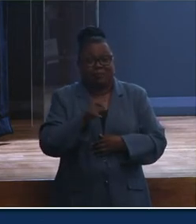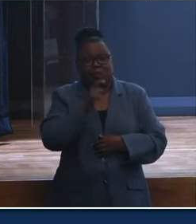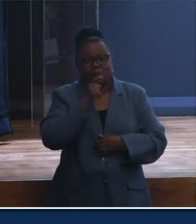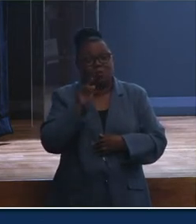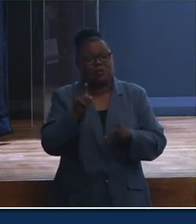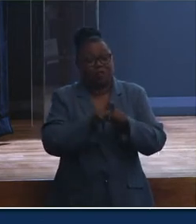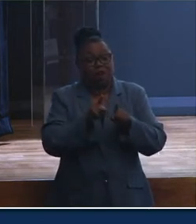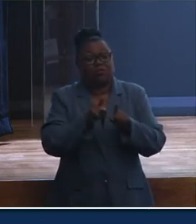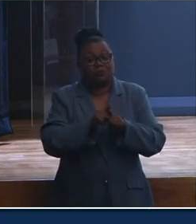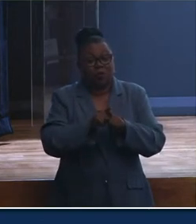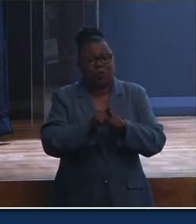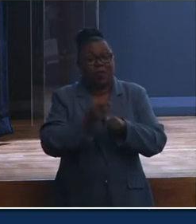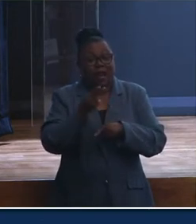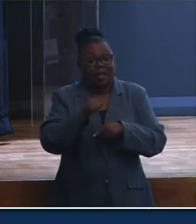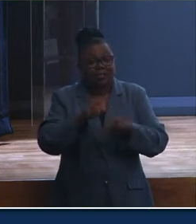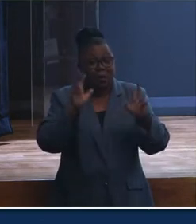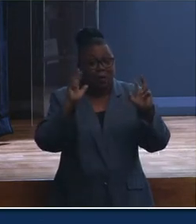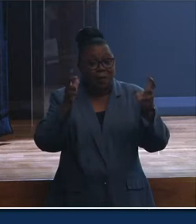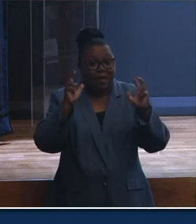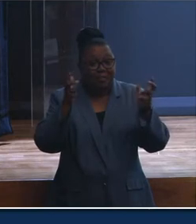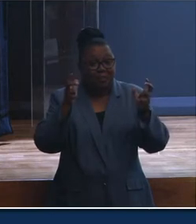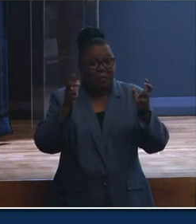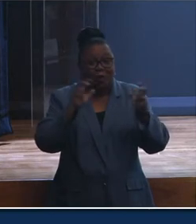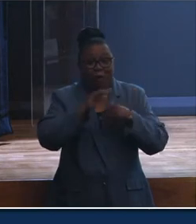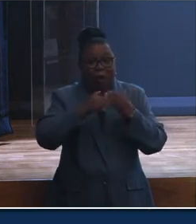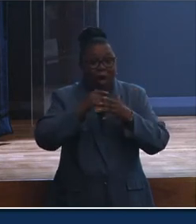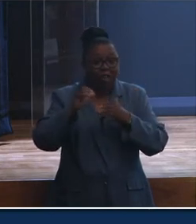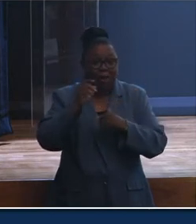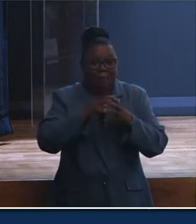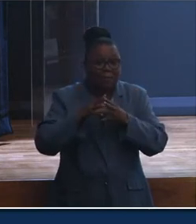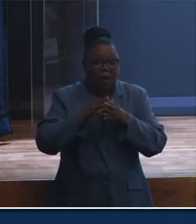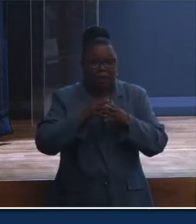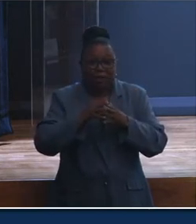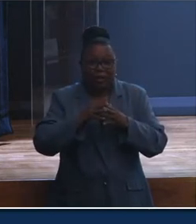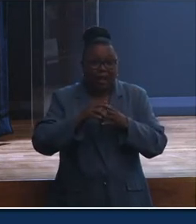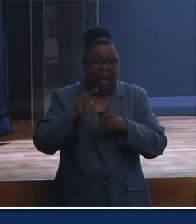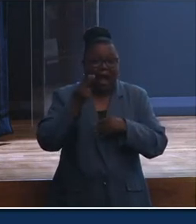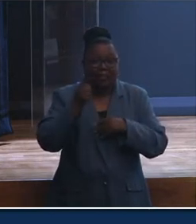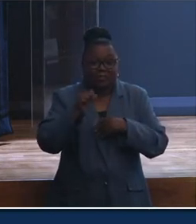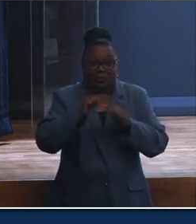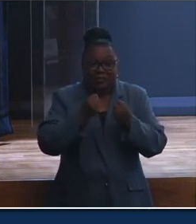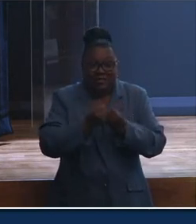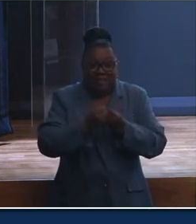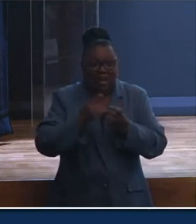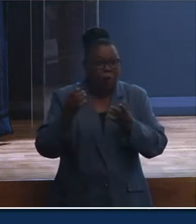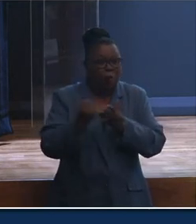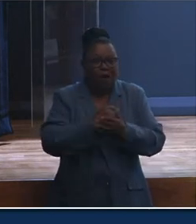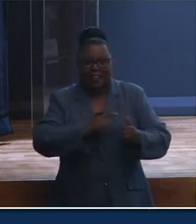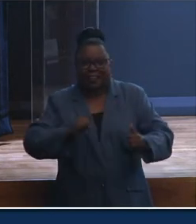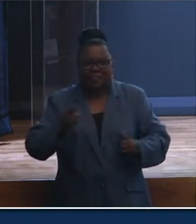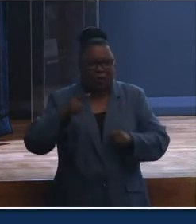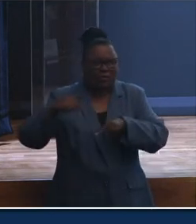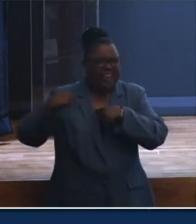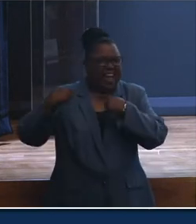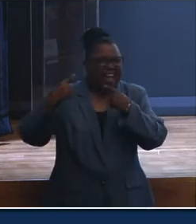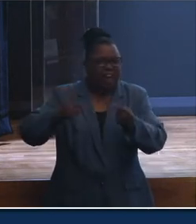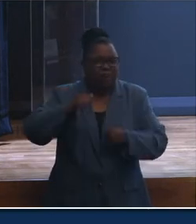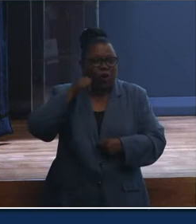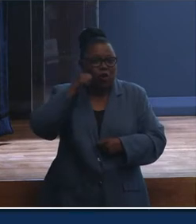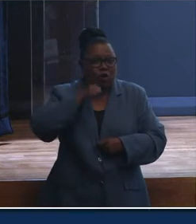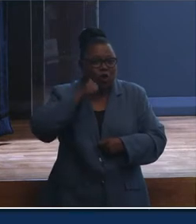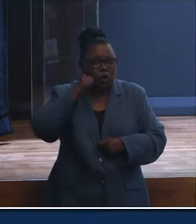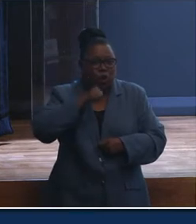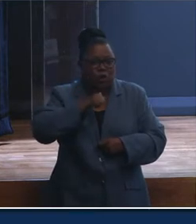was also a high school basketball All-American. Her high school team won the first ever